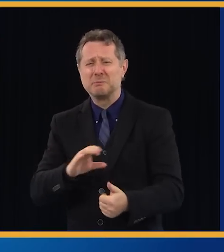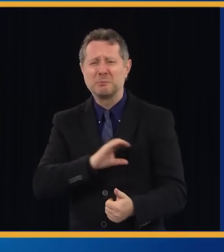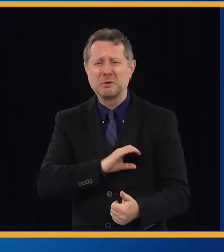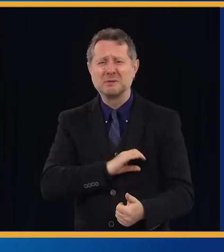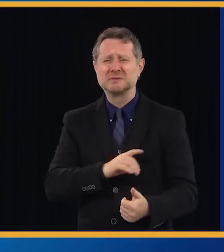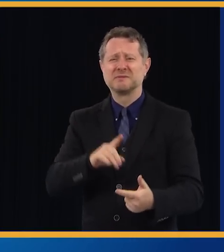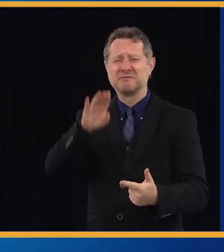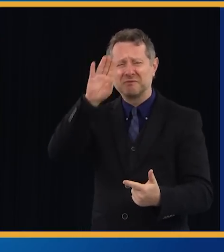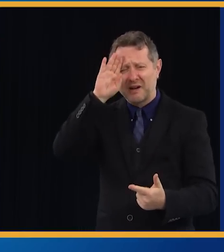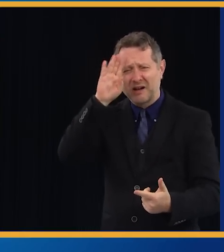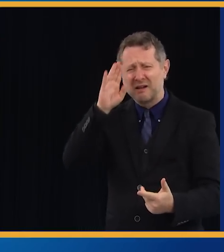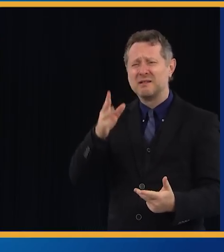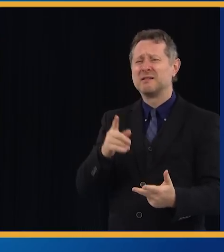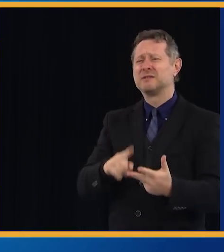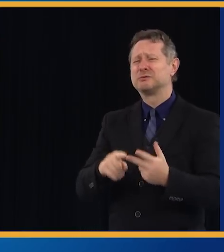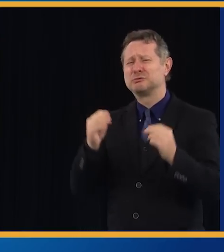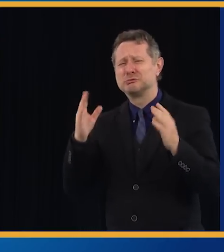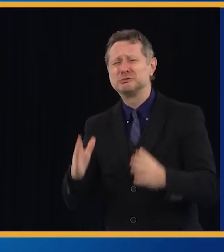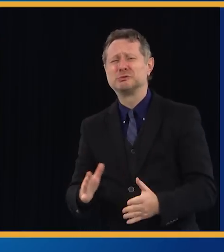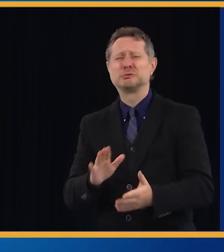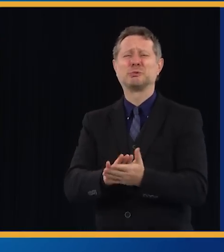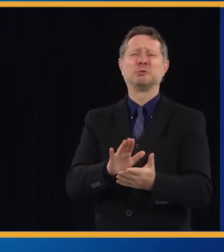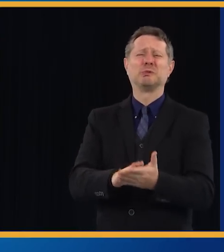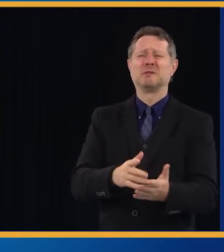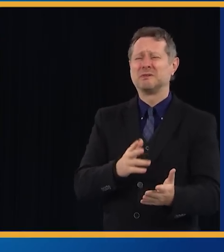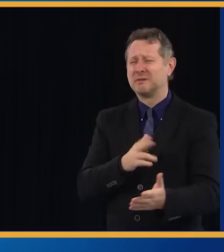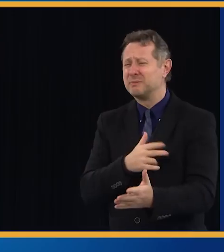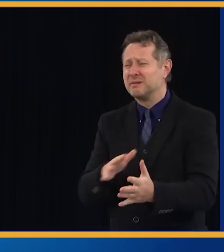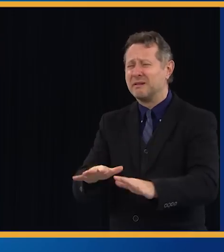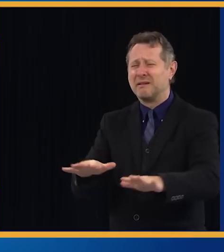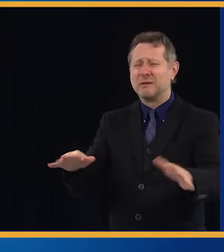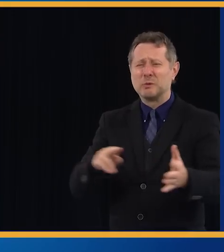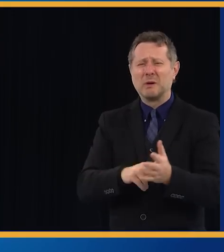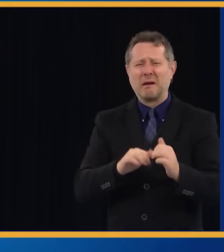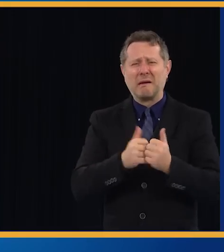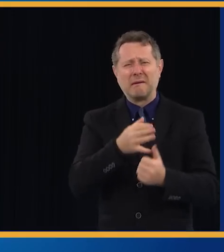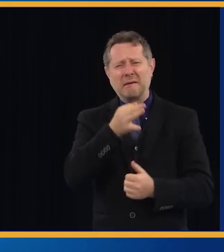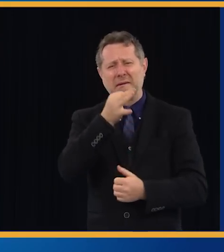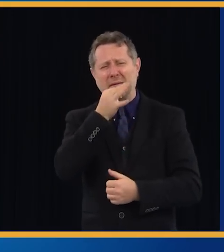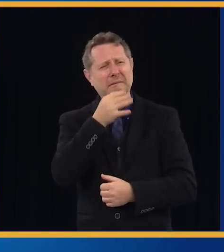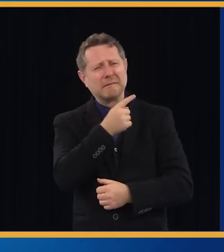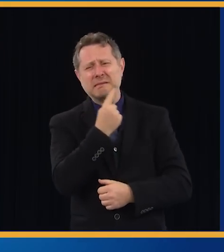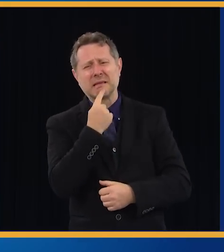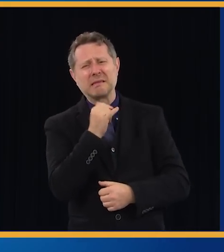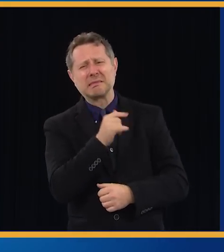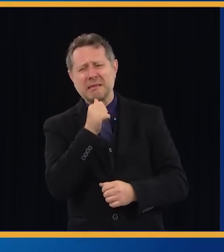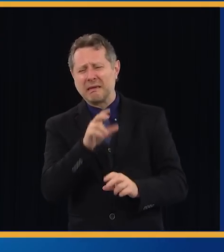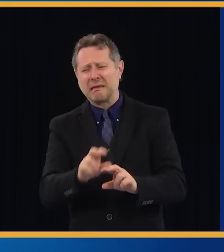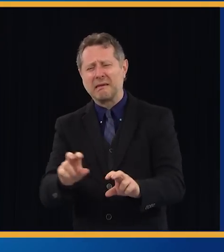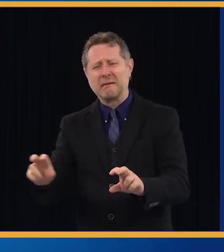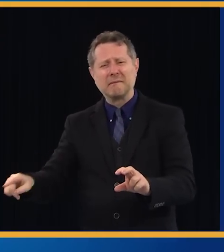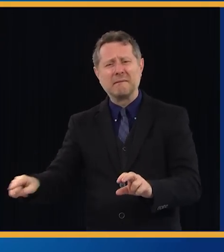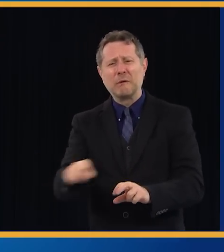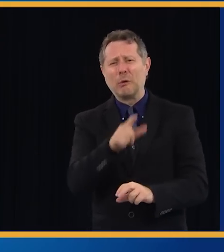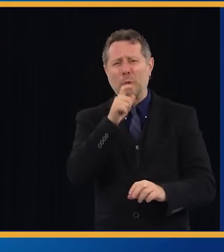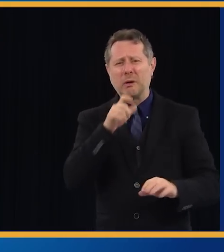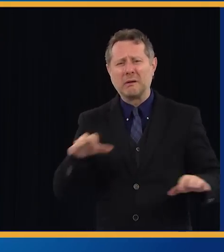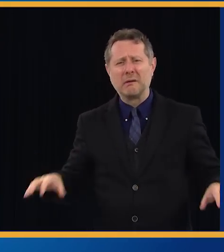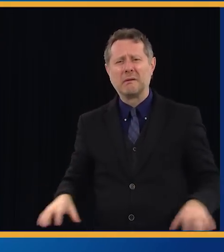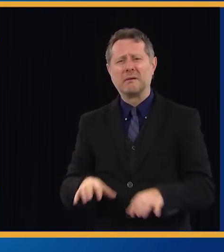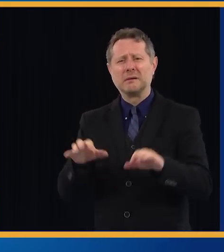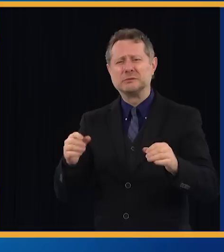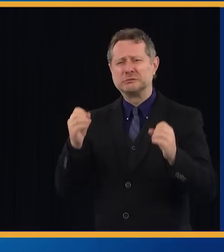schools. How do you not fund police and fire and teachers and schools in the midst of this